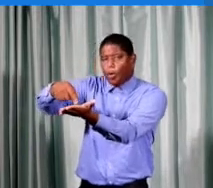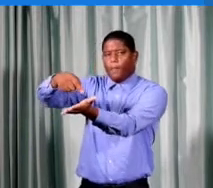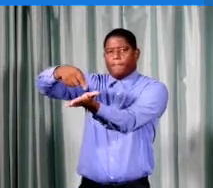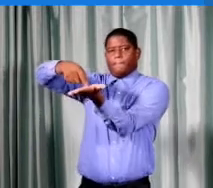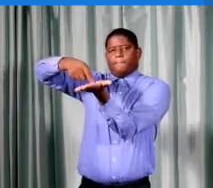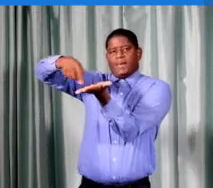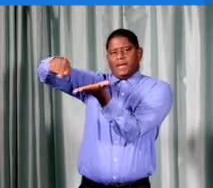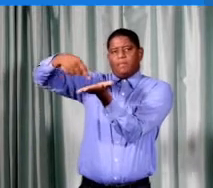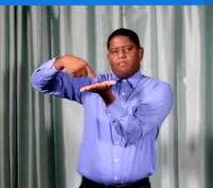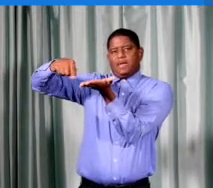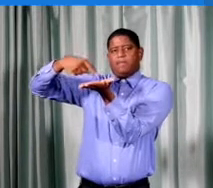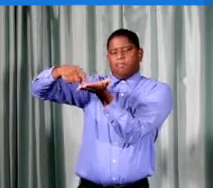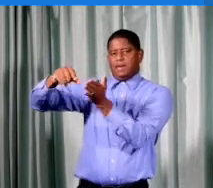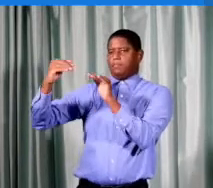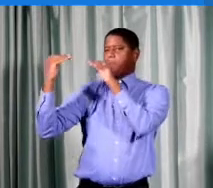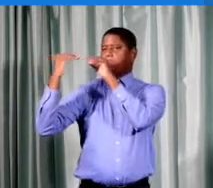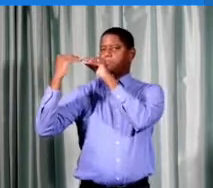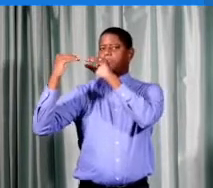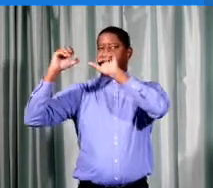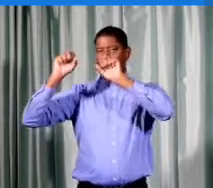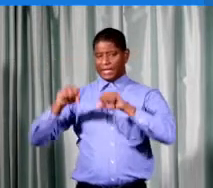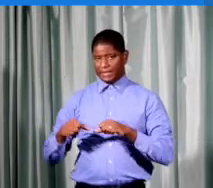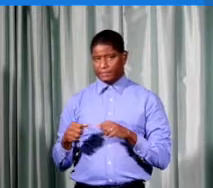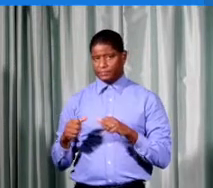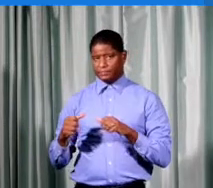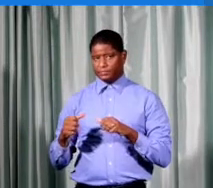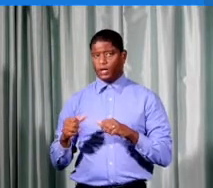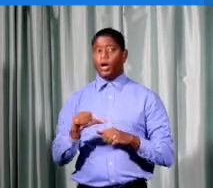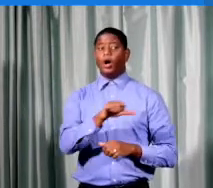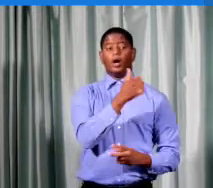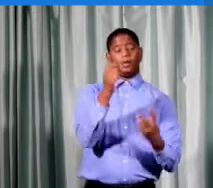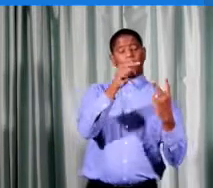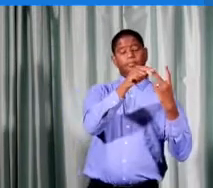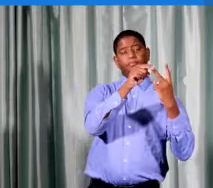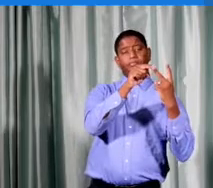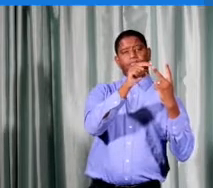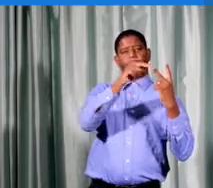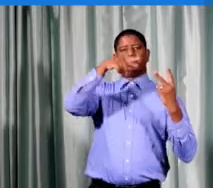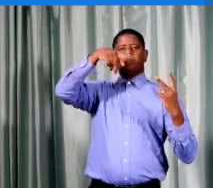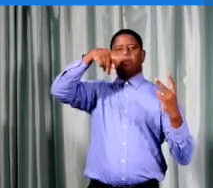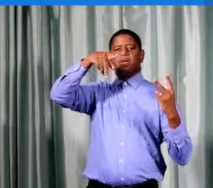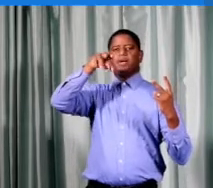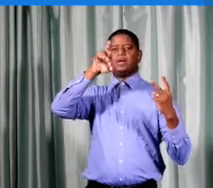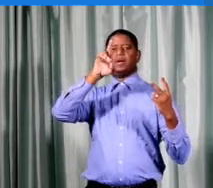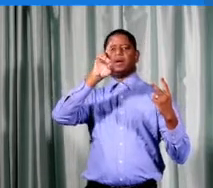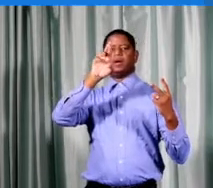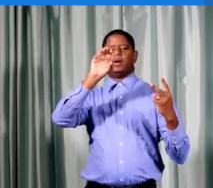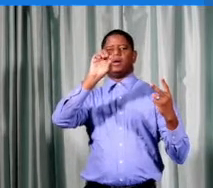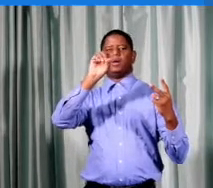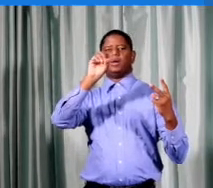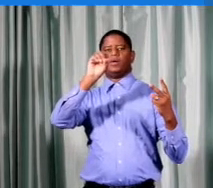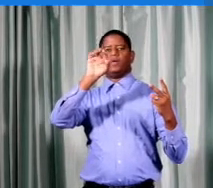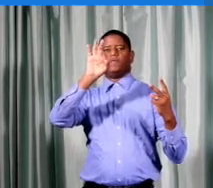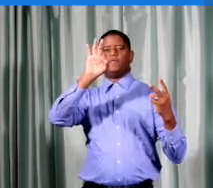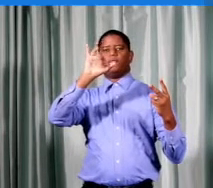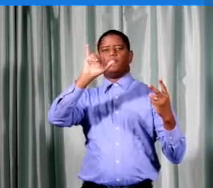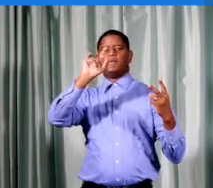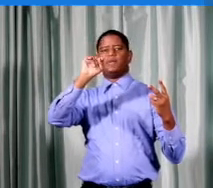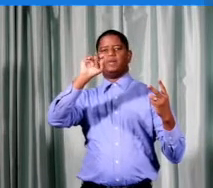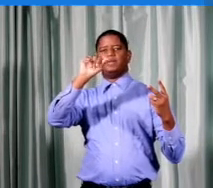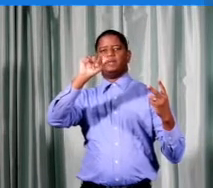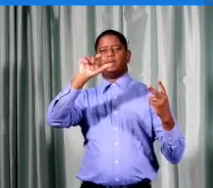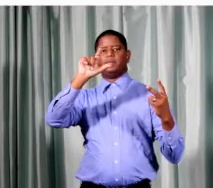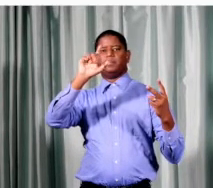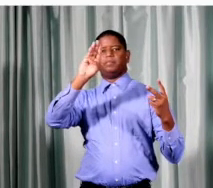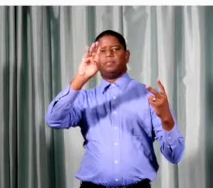Profitability, to be profitable, all right? the financial statements,